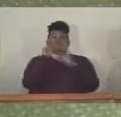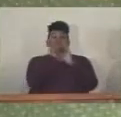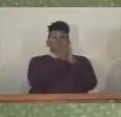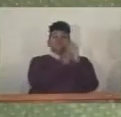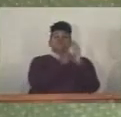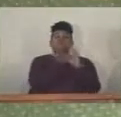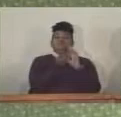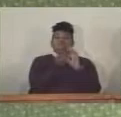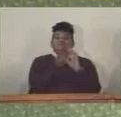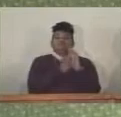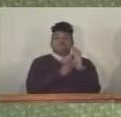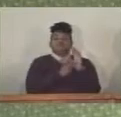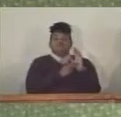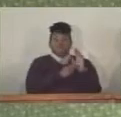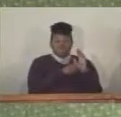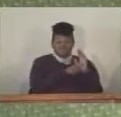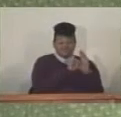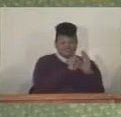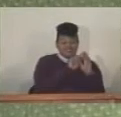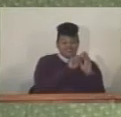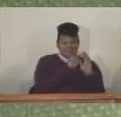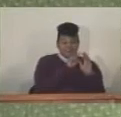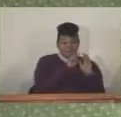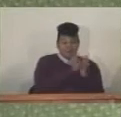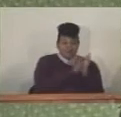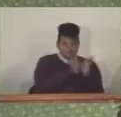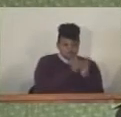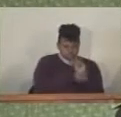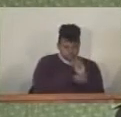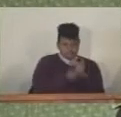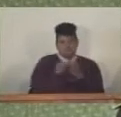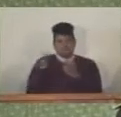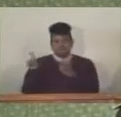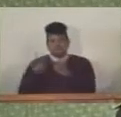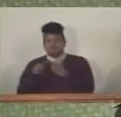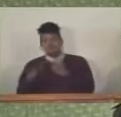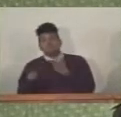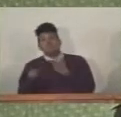about the. We are going to pass it today.